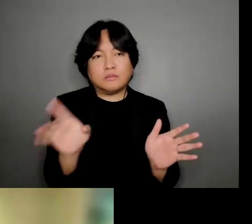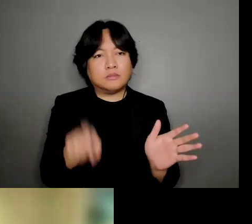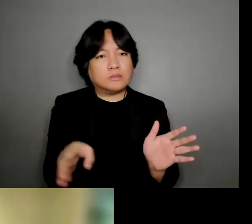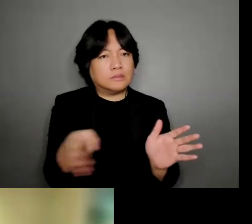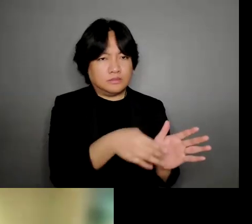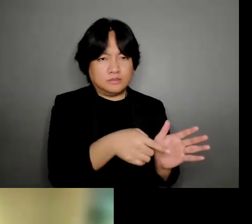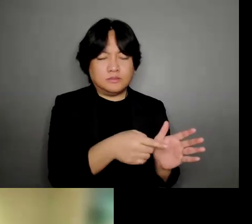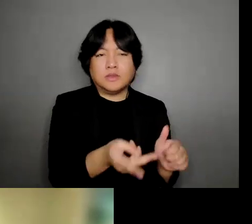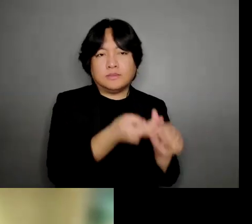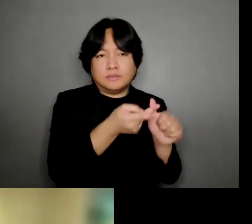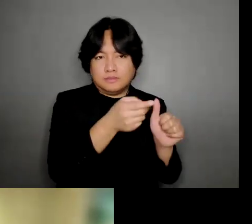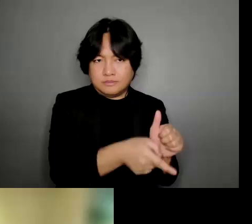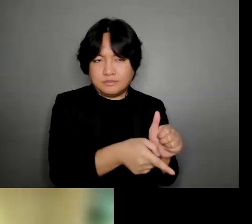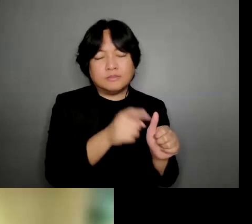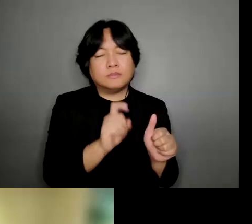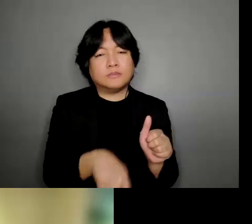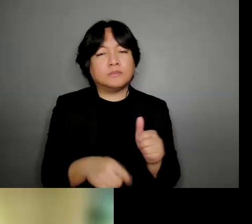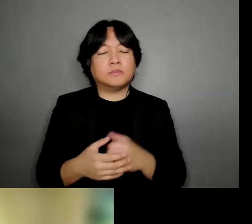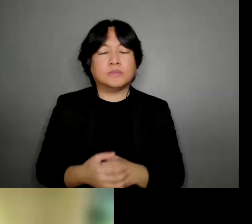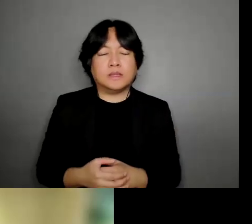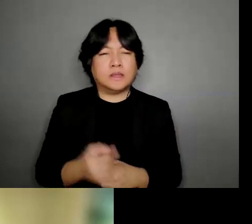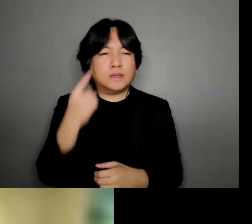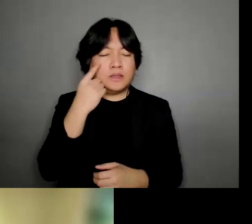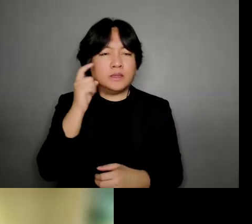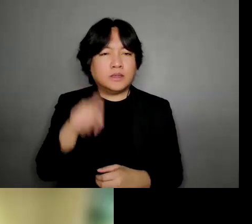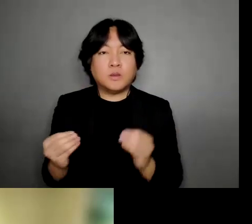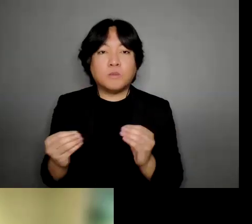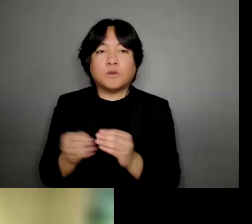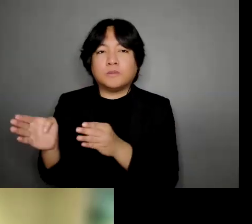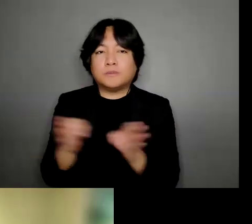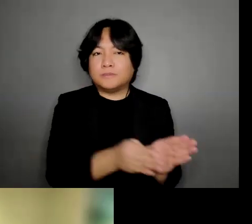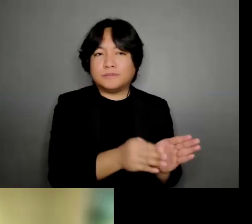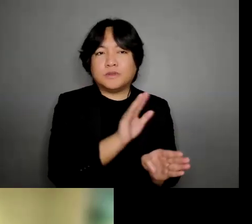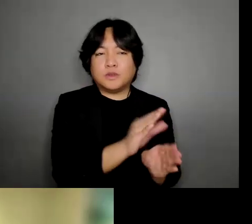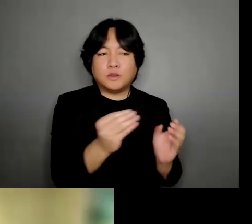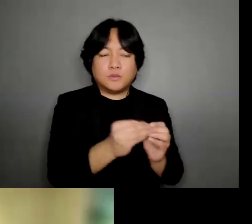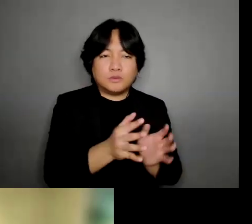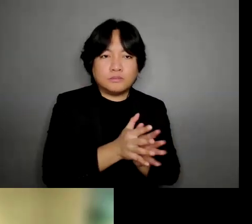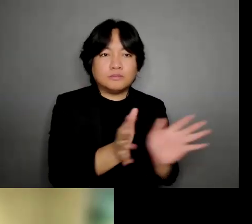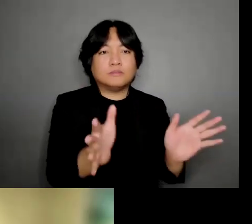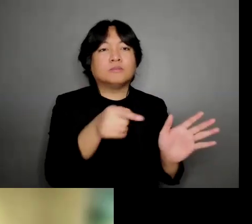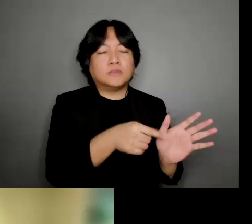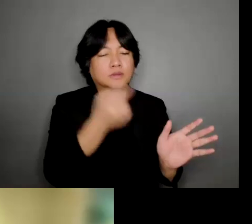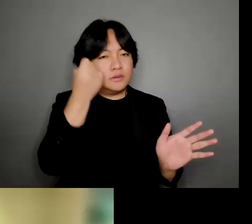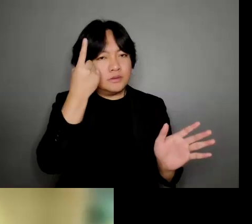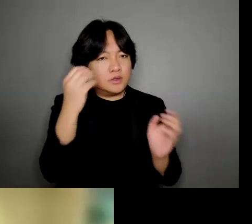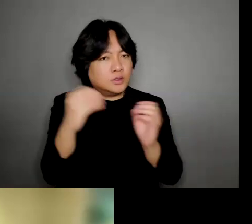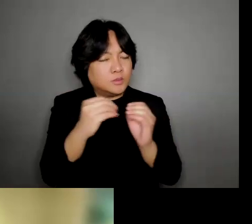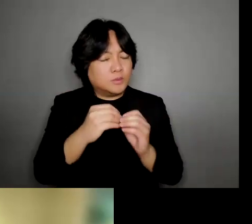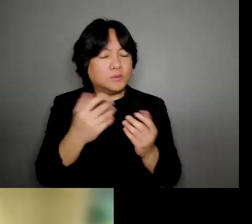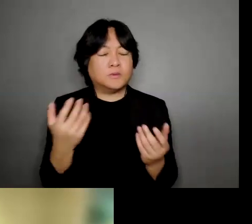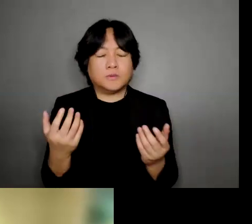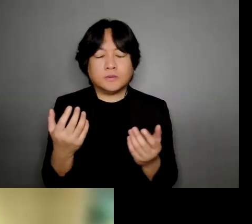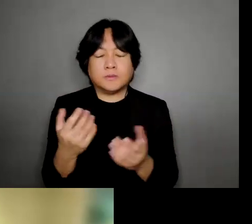STEM fields. And I think may shift na kailangan mangyari para mas mapalawak yung understanding